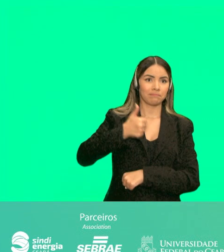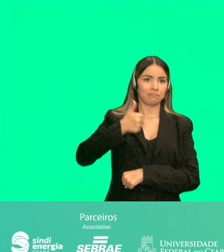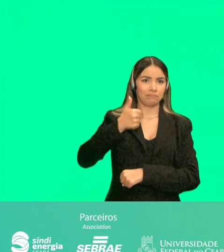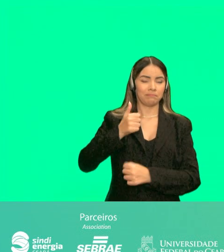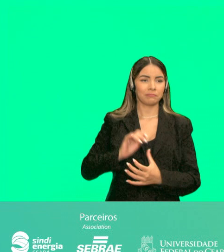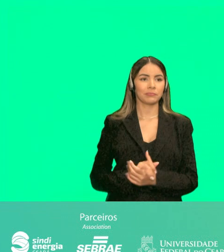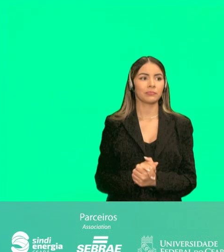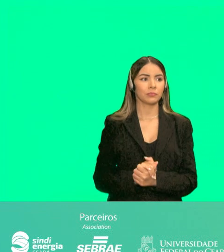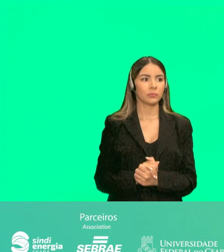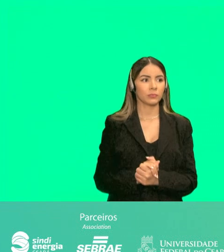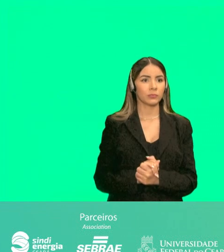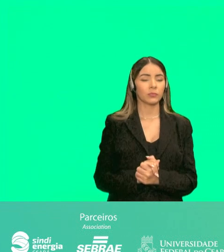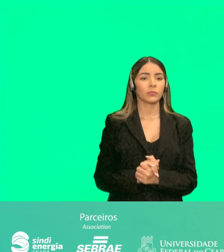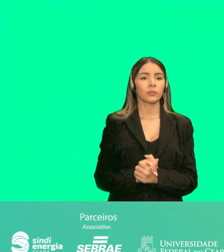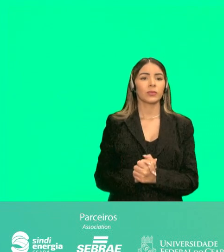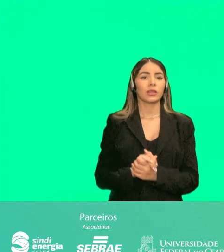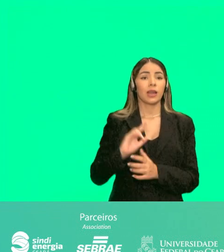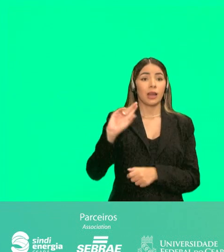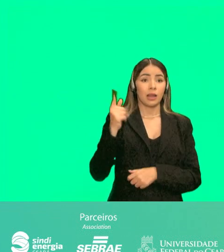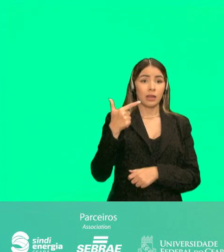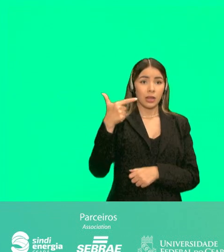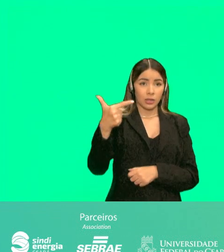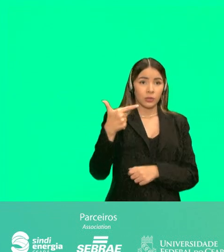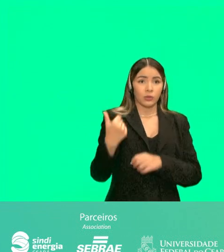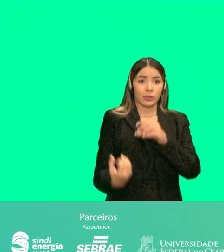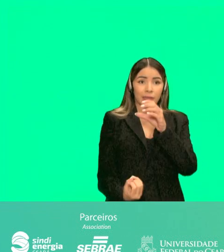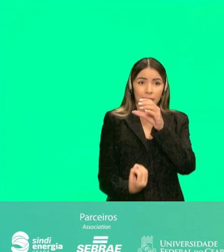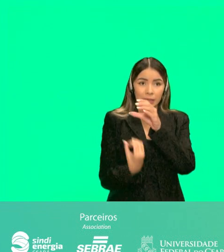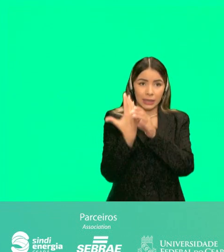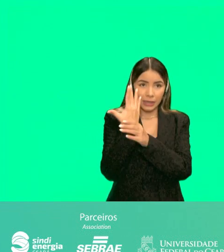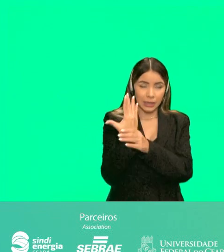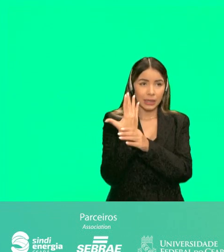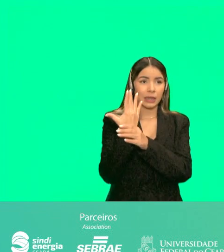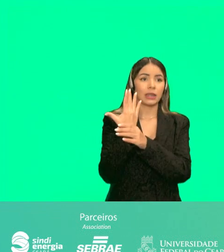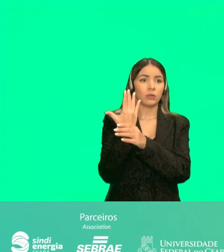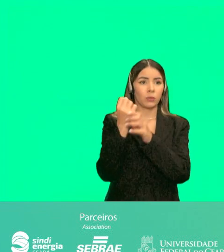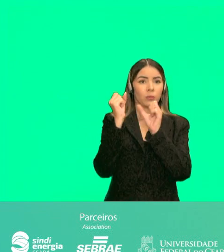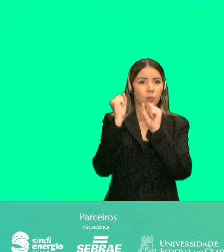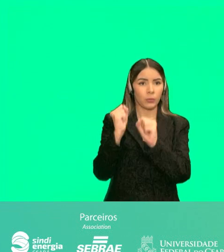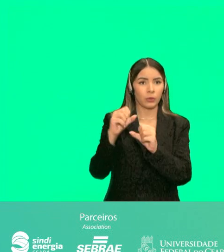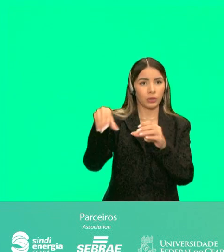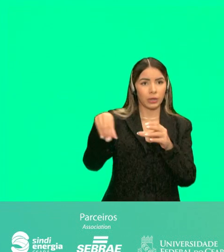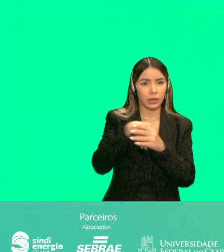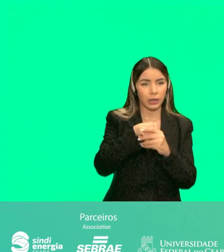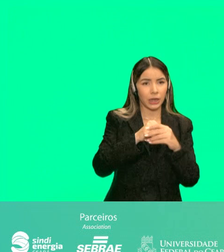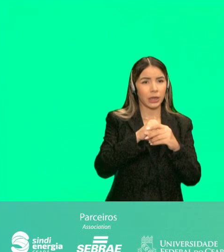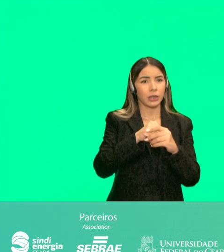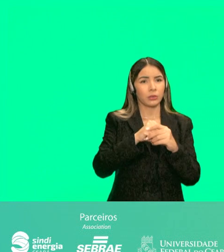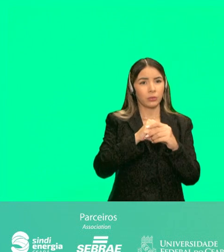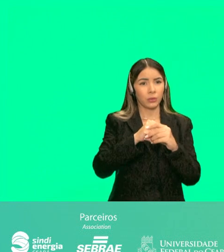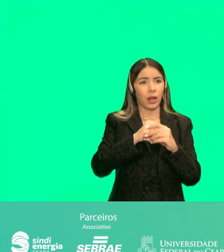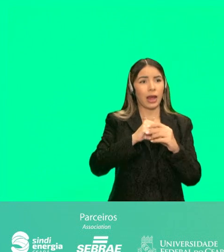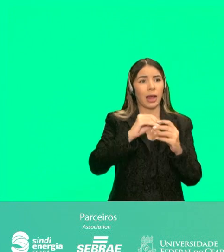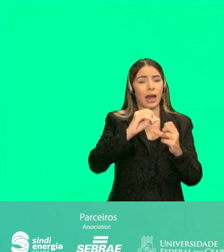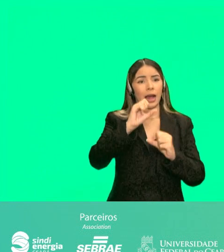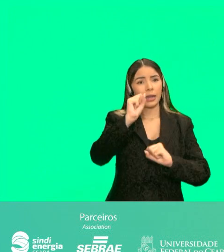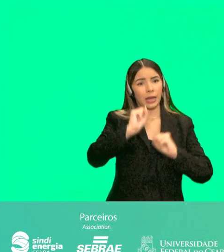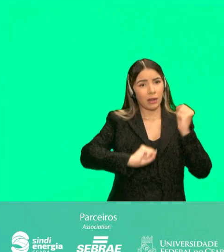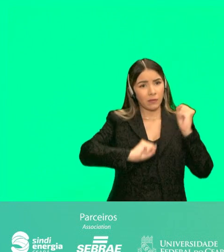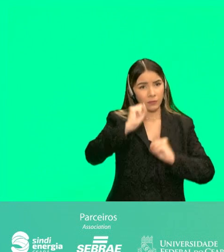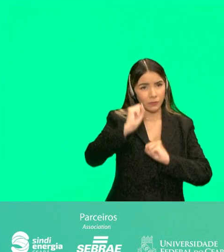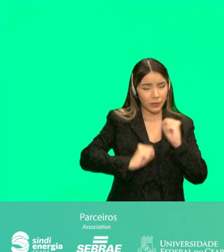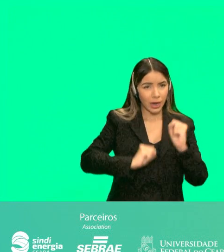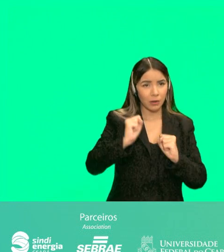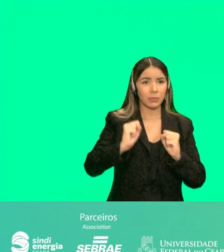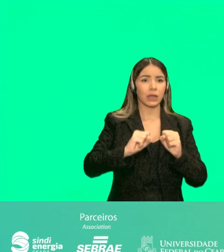Bom, uma vez que produced, o hidrogênio é it can produzido, be ele pode ser compressed comprimido with novamente pelas máquinas NEA da NEA machinery for para several diversos uses, usos. automotive Transporte,